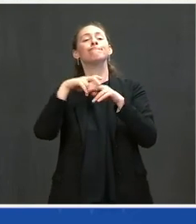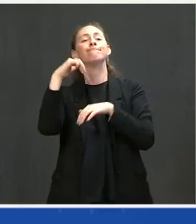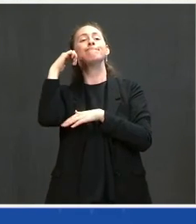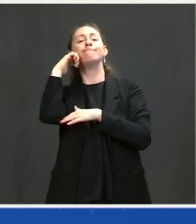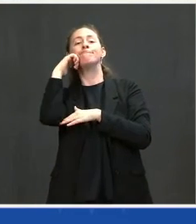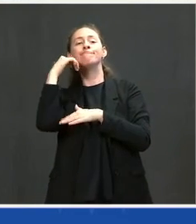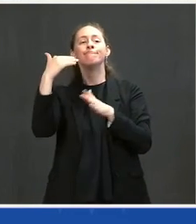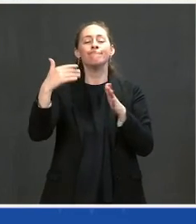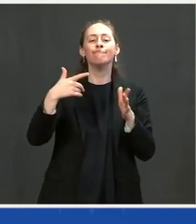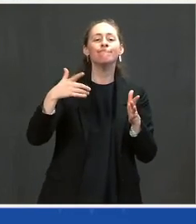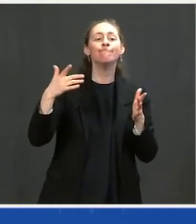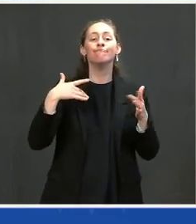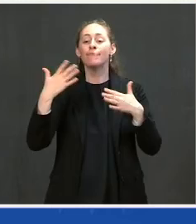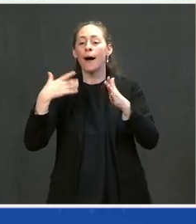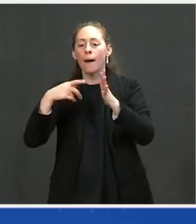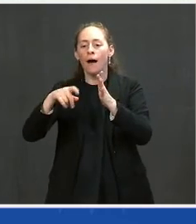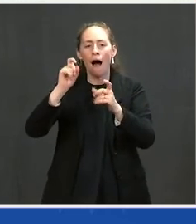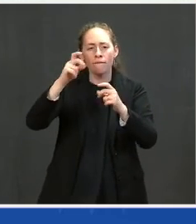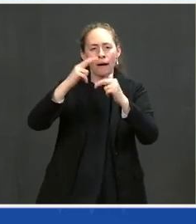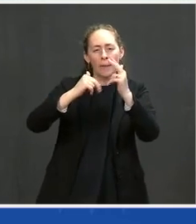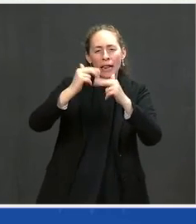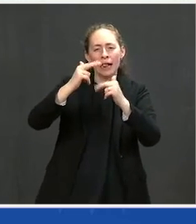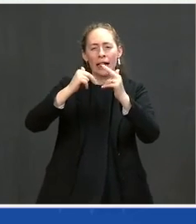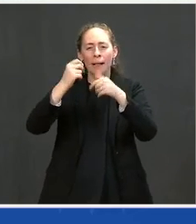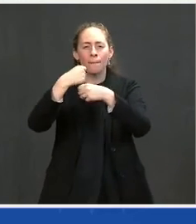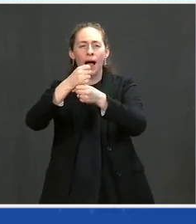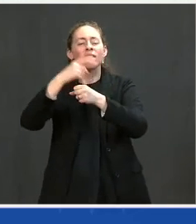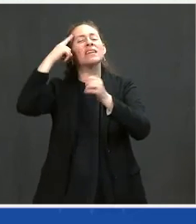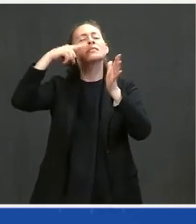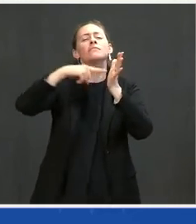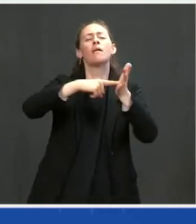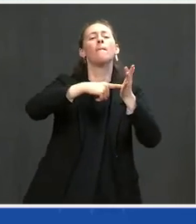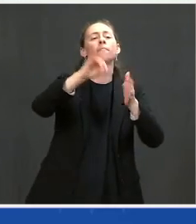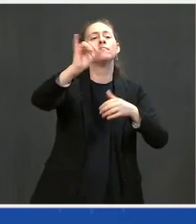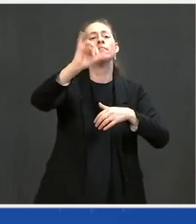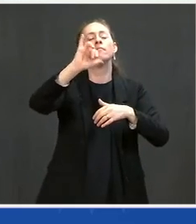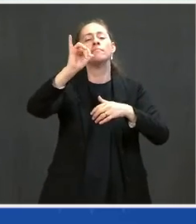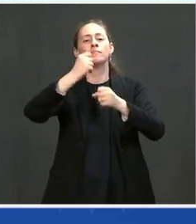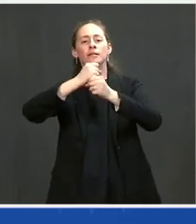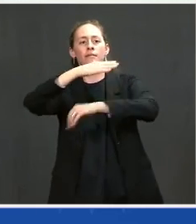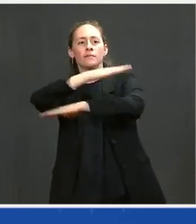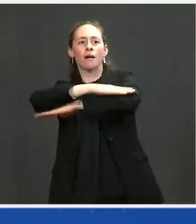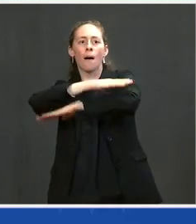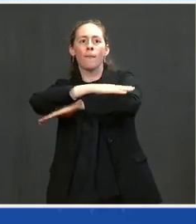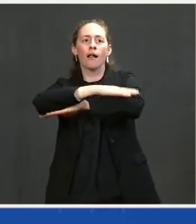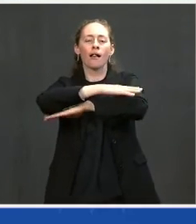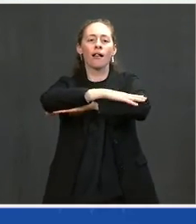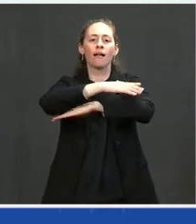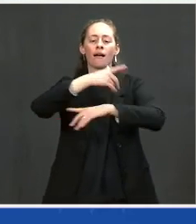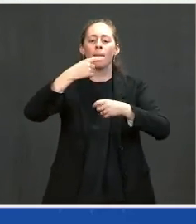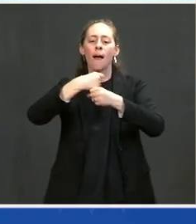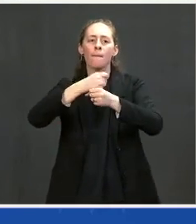somewhere in Mexico or in Guadalupe saying, I got a great idea.